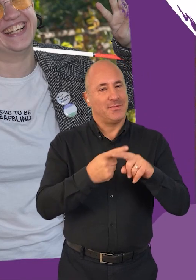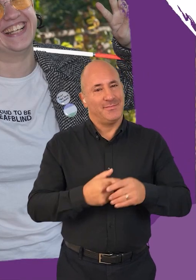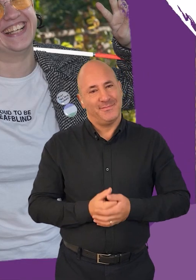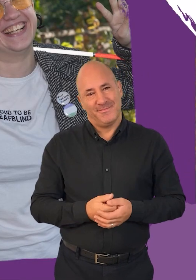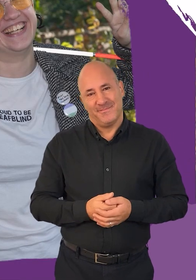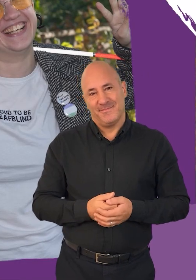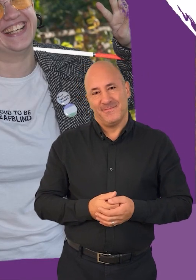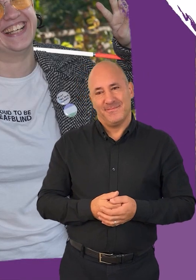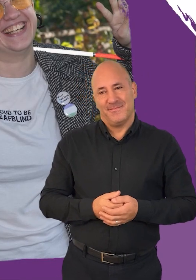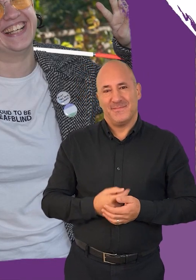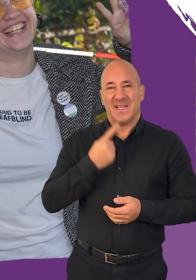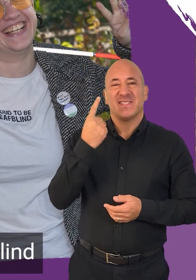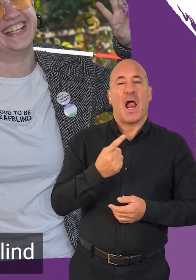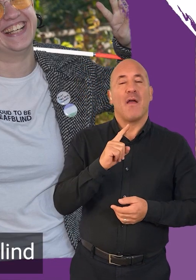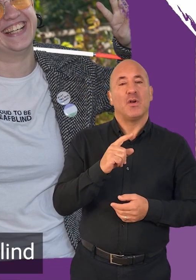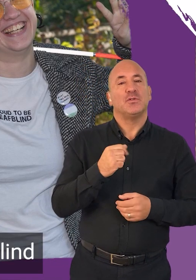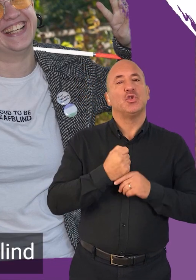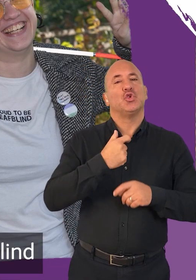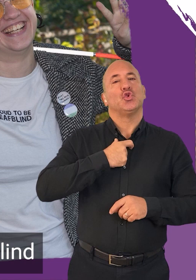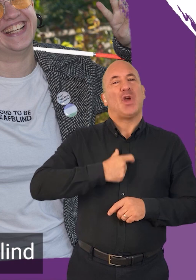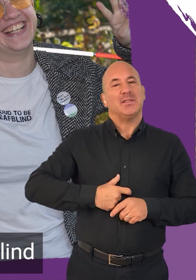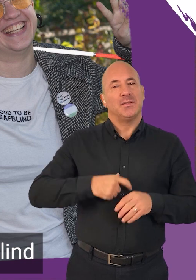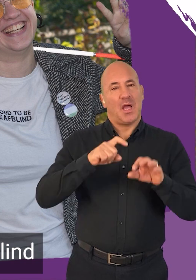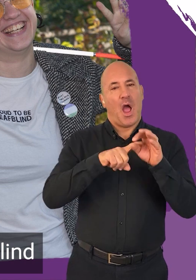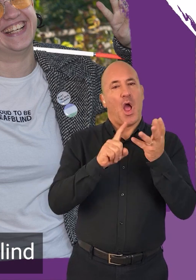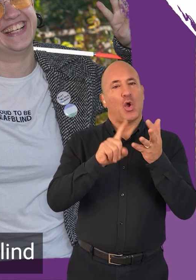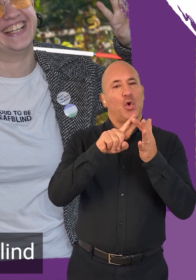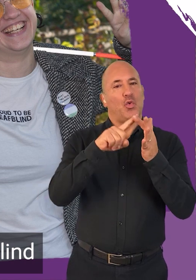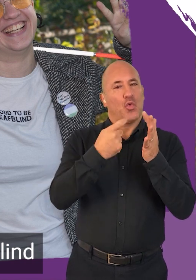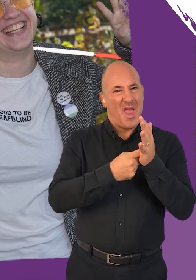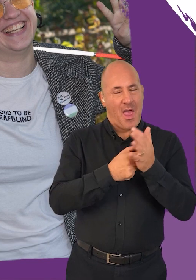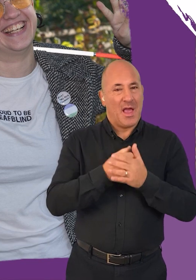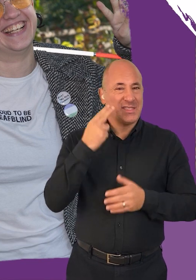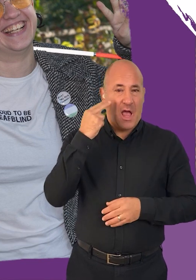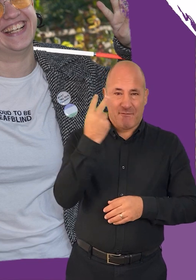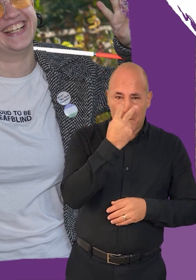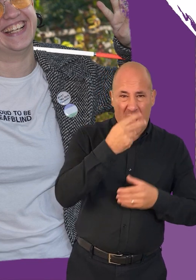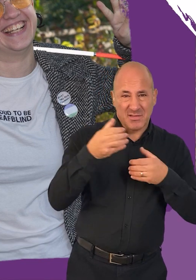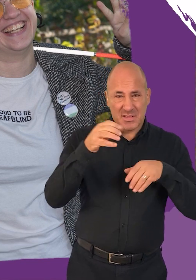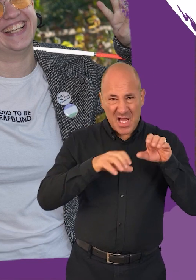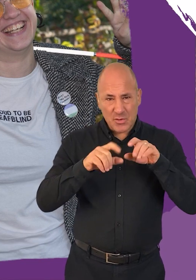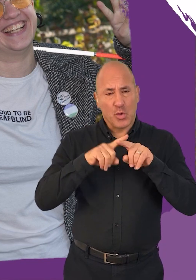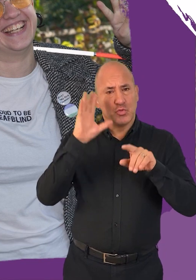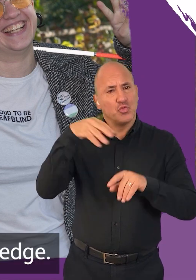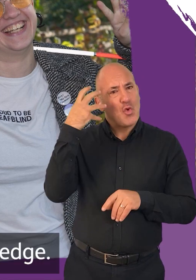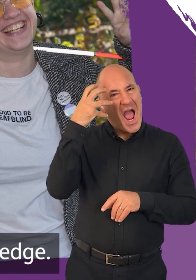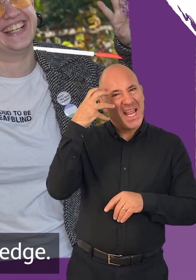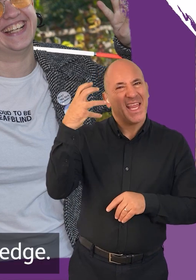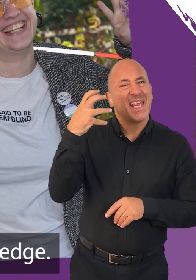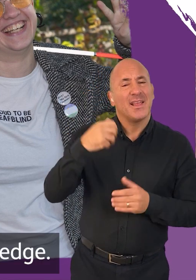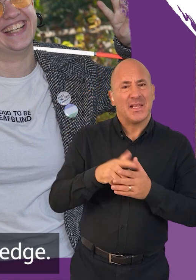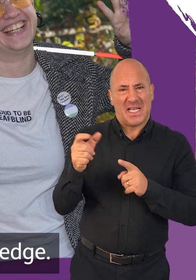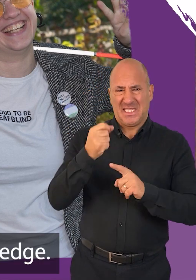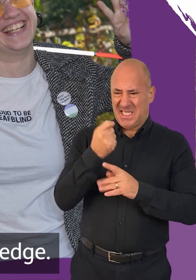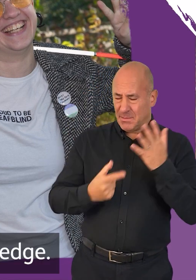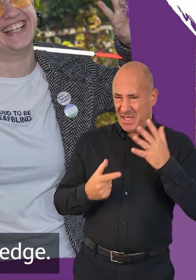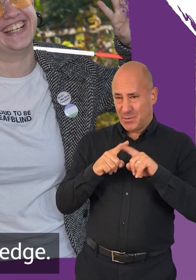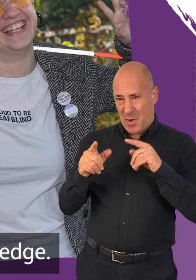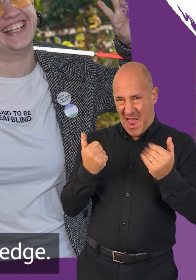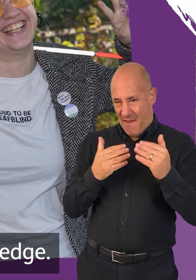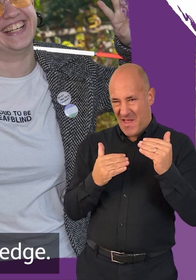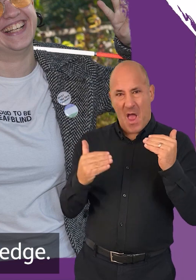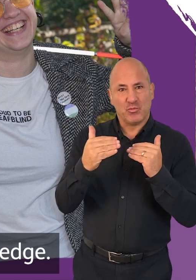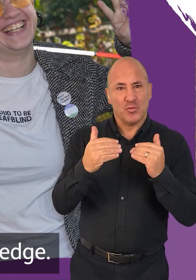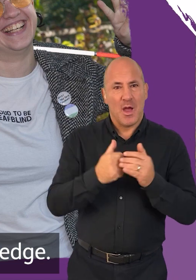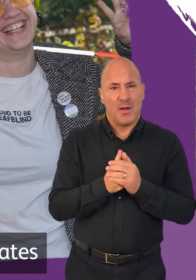Max Fisher. Max is a genderqueer, deafblind scientist and drag king who uses their disability to give